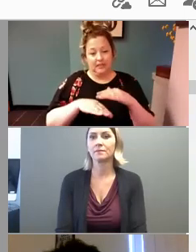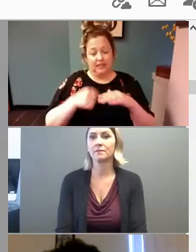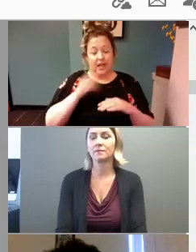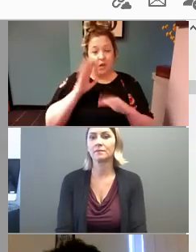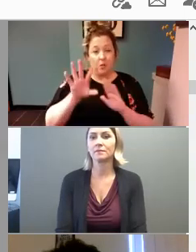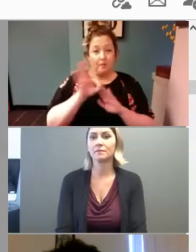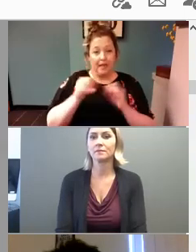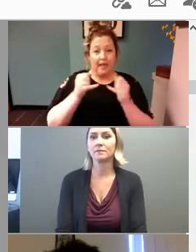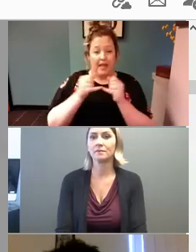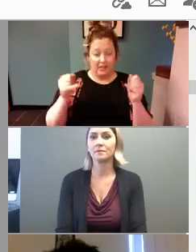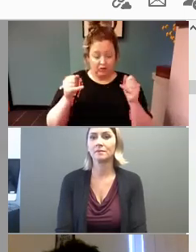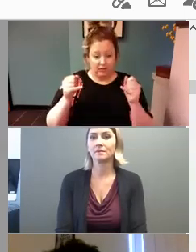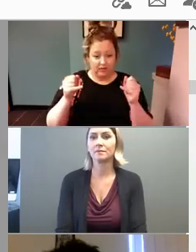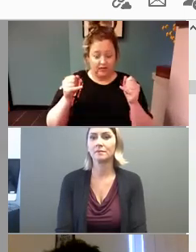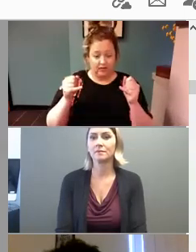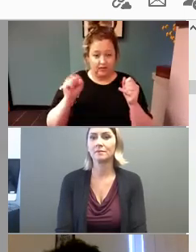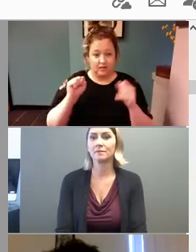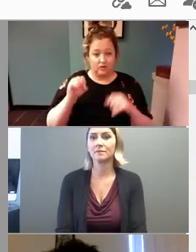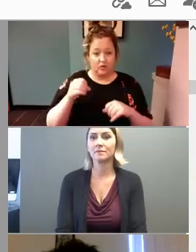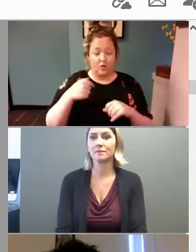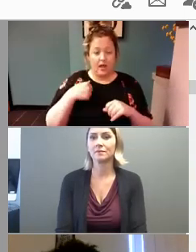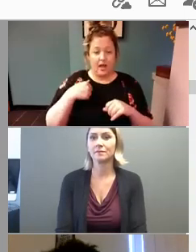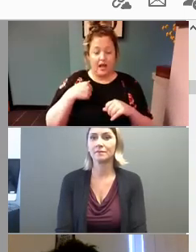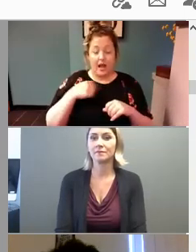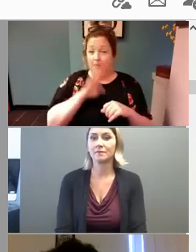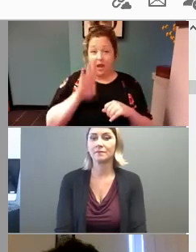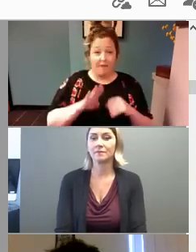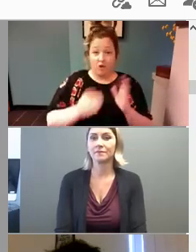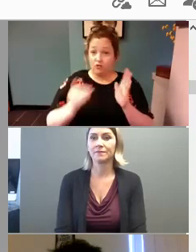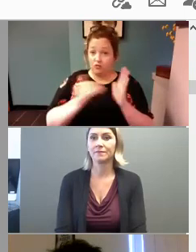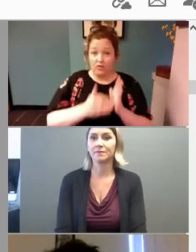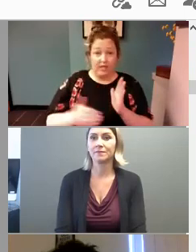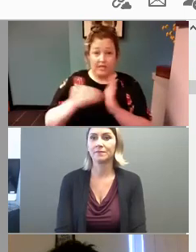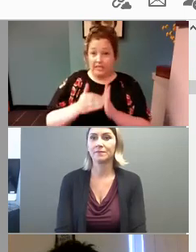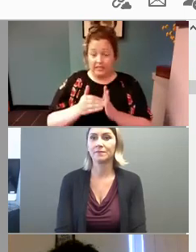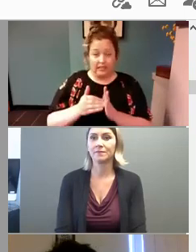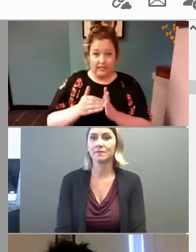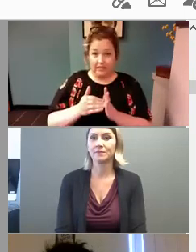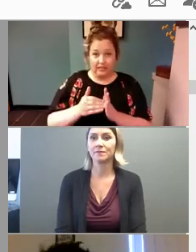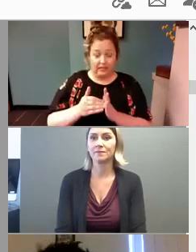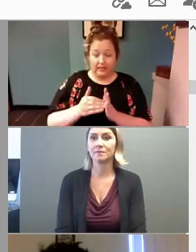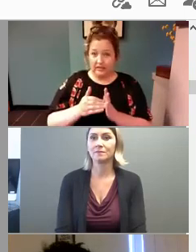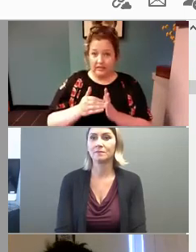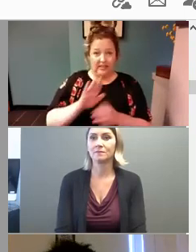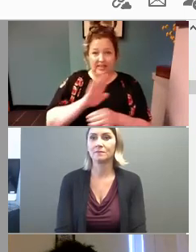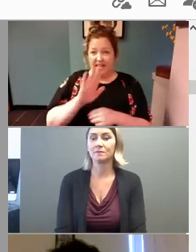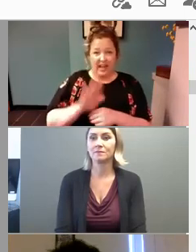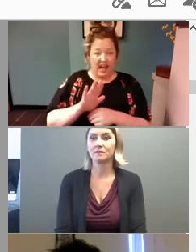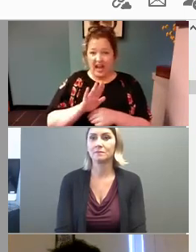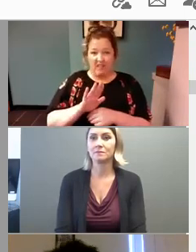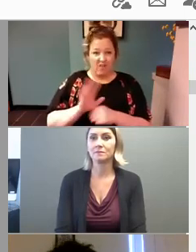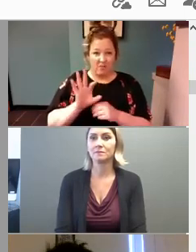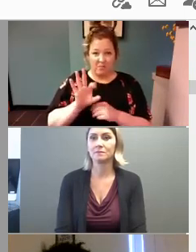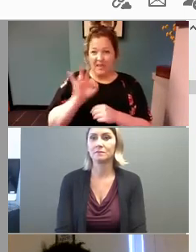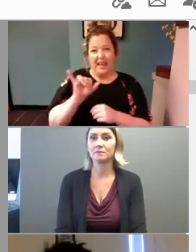that I can never be redundant in picking a same vertex twice, because what is the point in that?